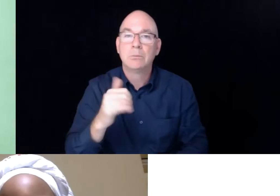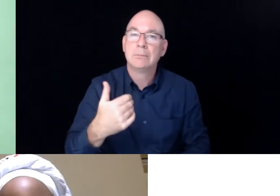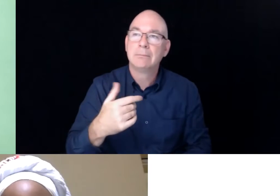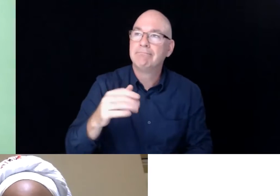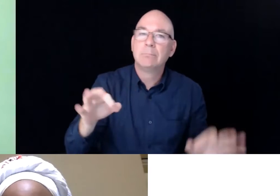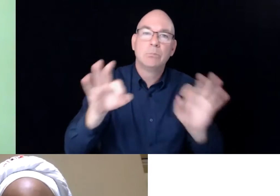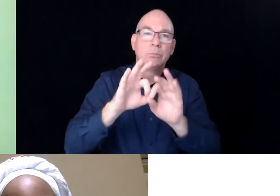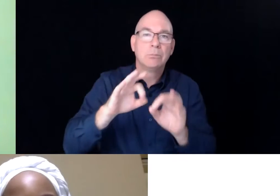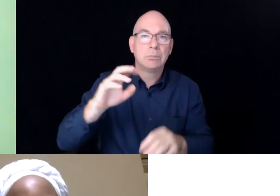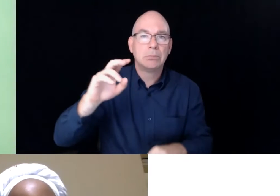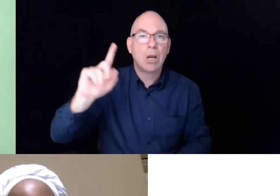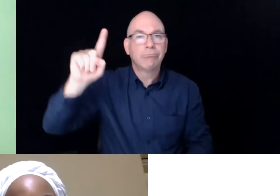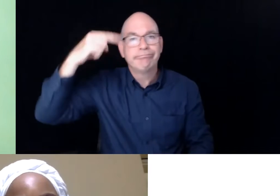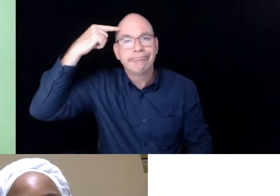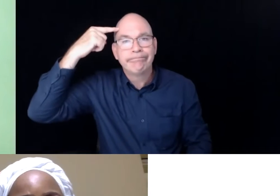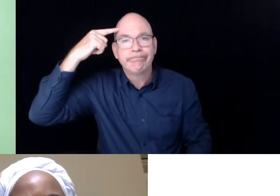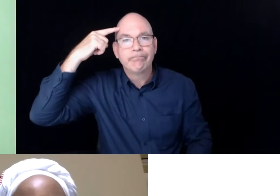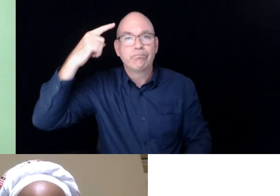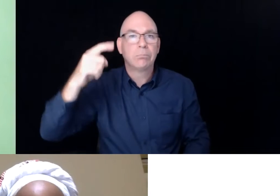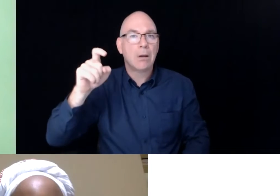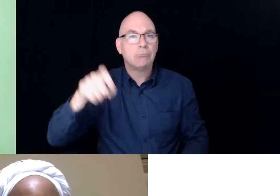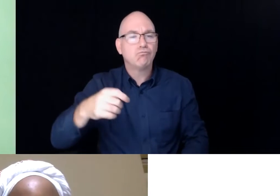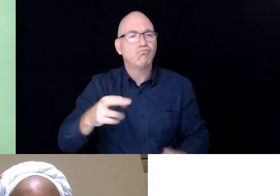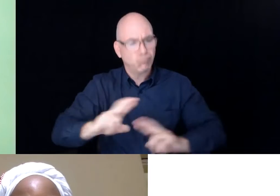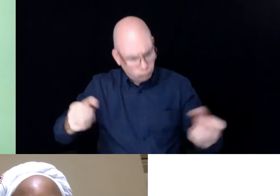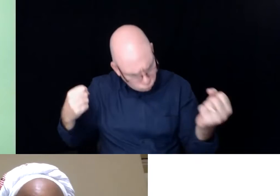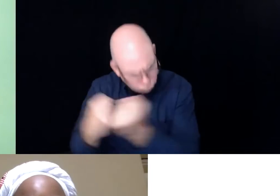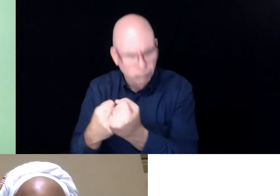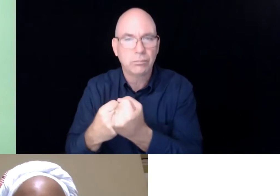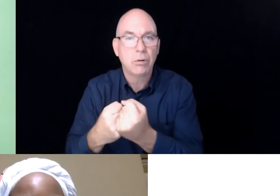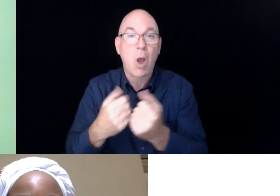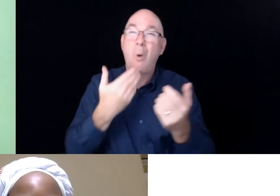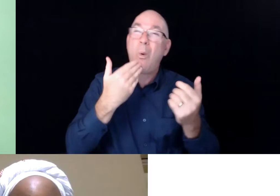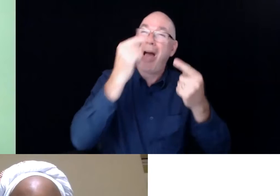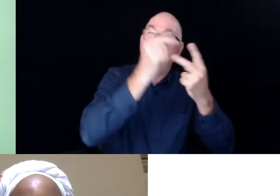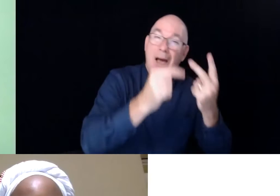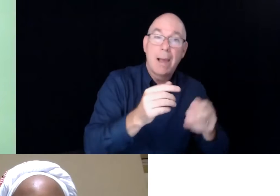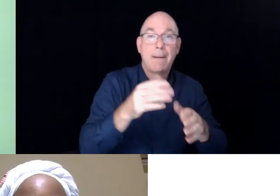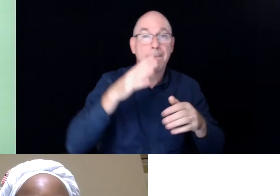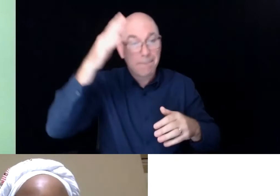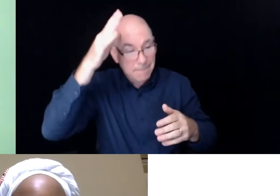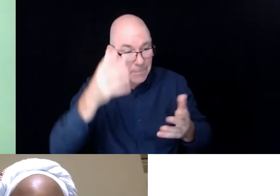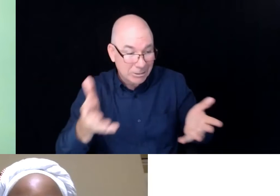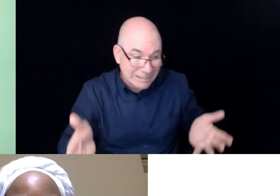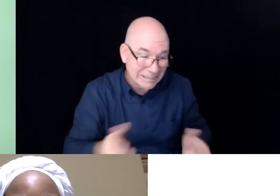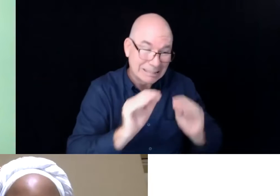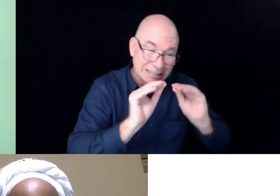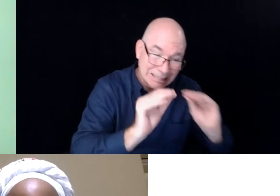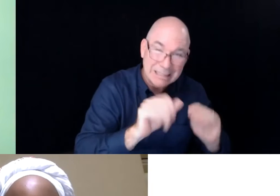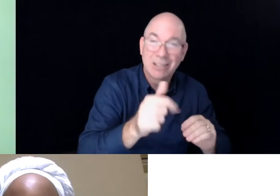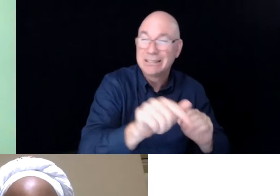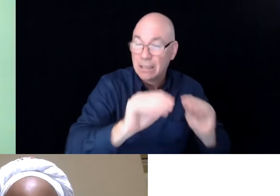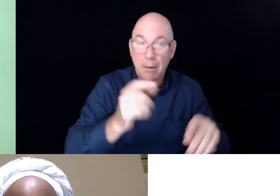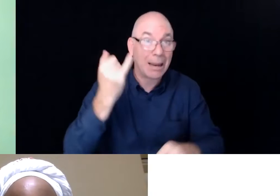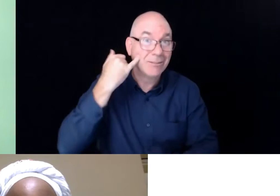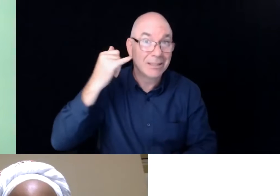political goodwill. Okay, we can have all these amazing things. We can empower parents, we can empower others, but if our